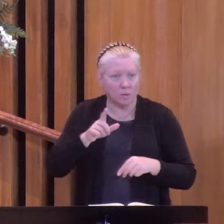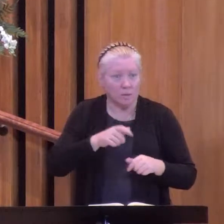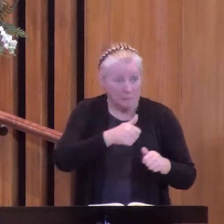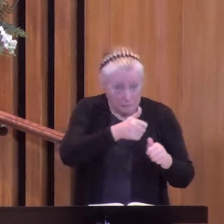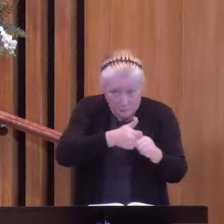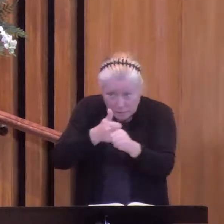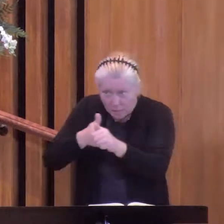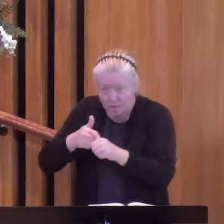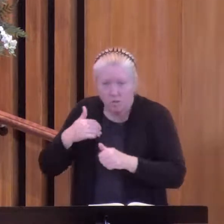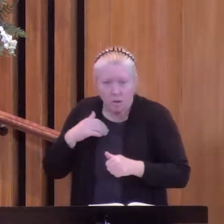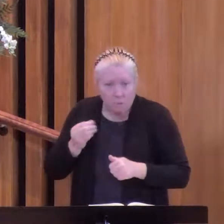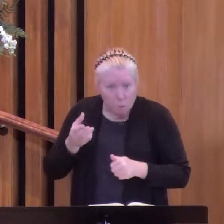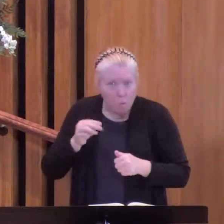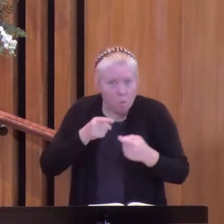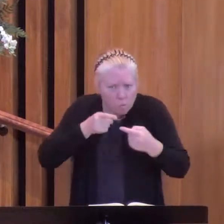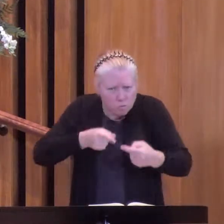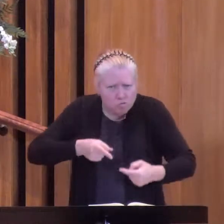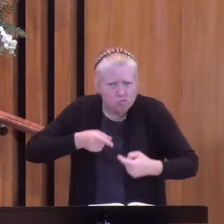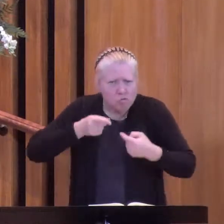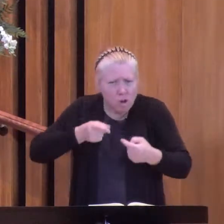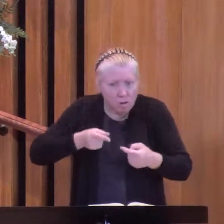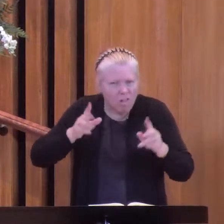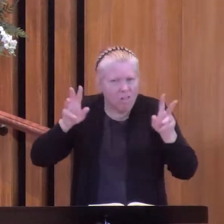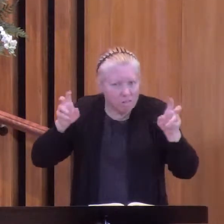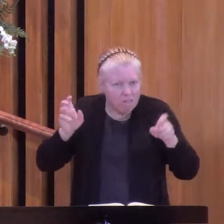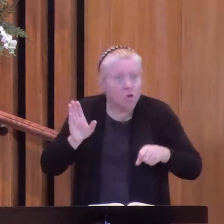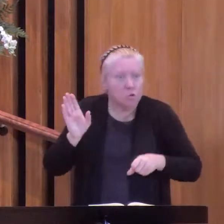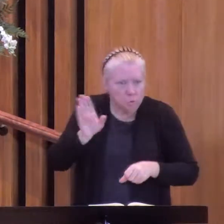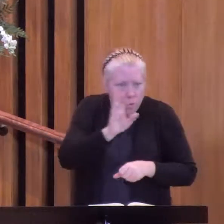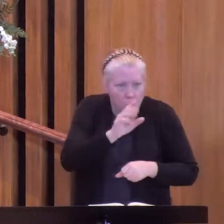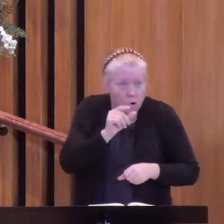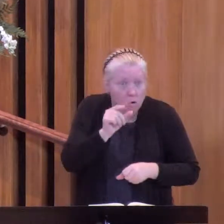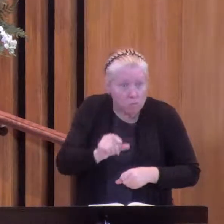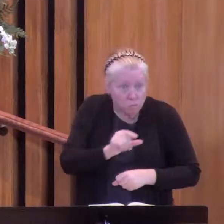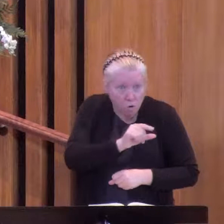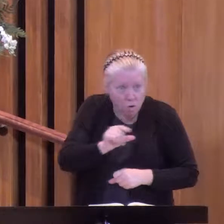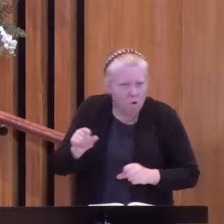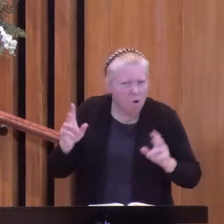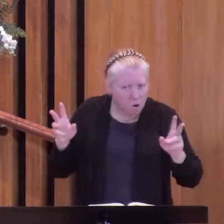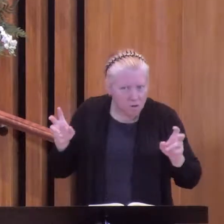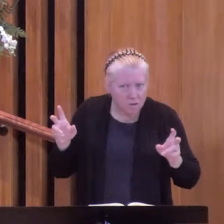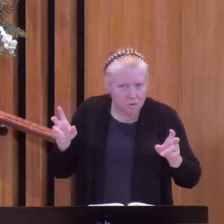don't carry it alone. Why it's so rewarding for